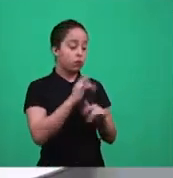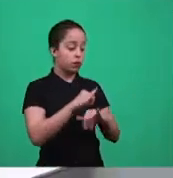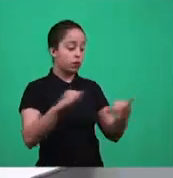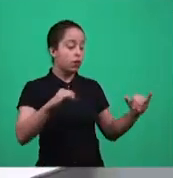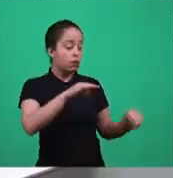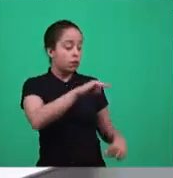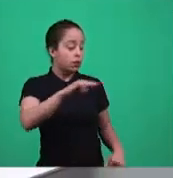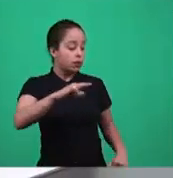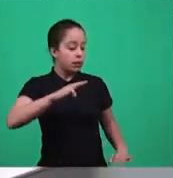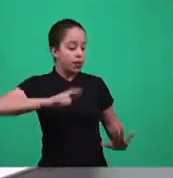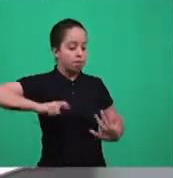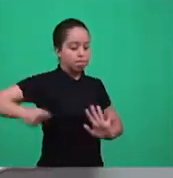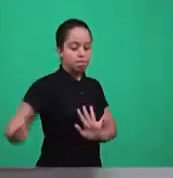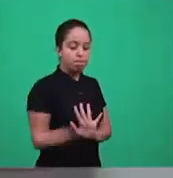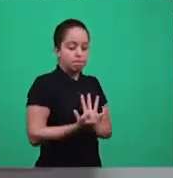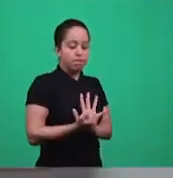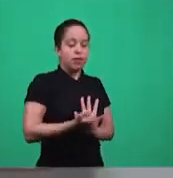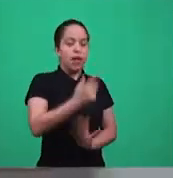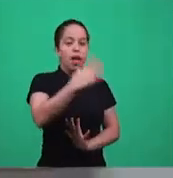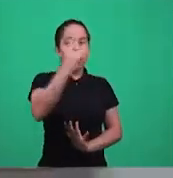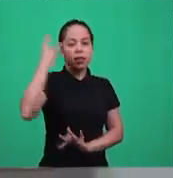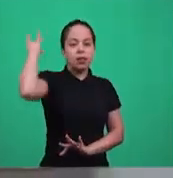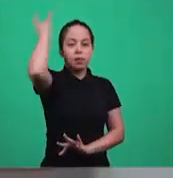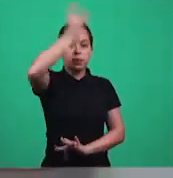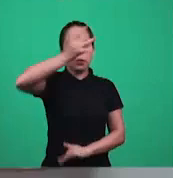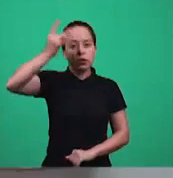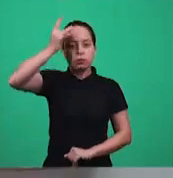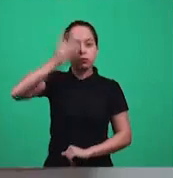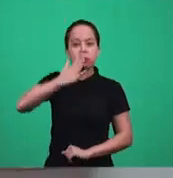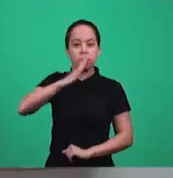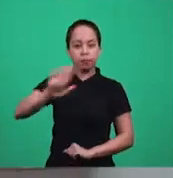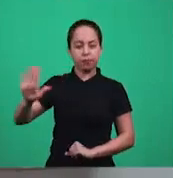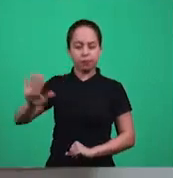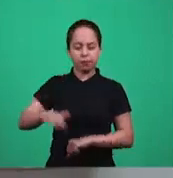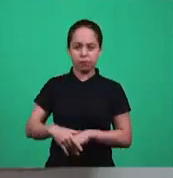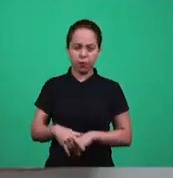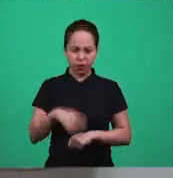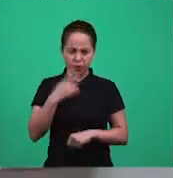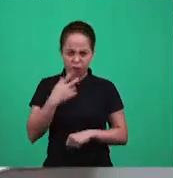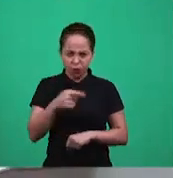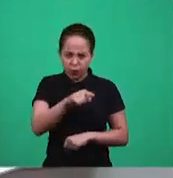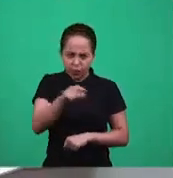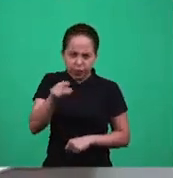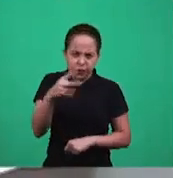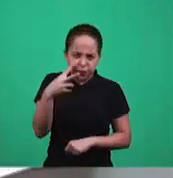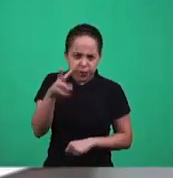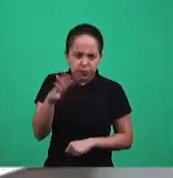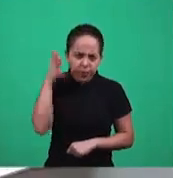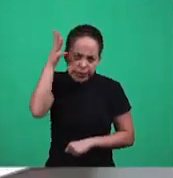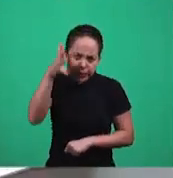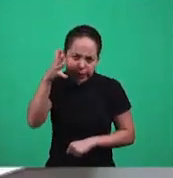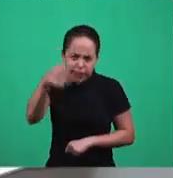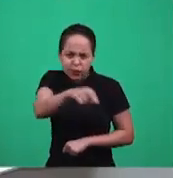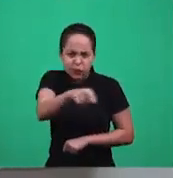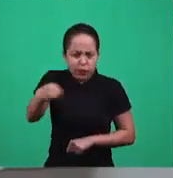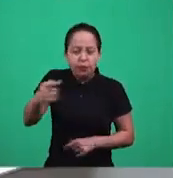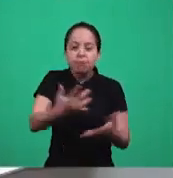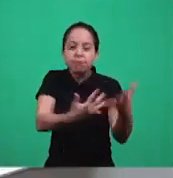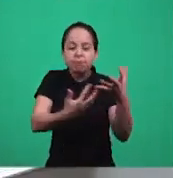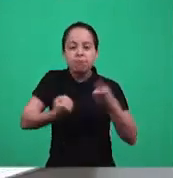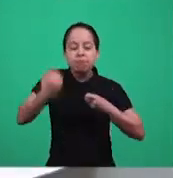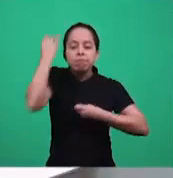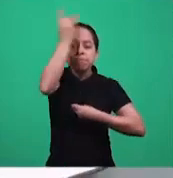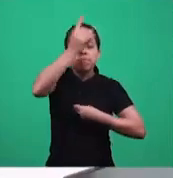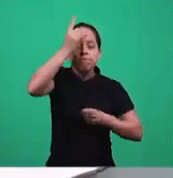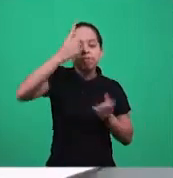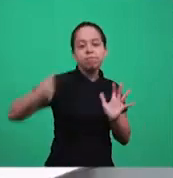Spirit of the Holy Spirit of the promise. Are you listening to me? You are sealed with the Holy Spirit of